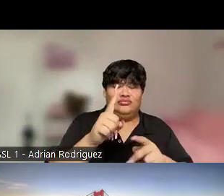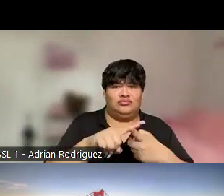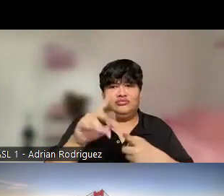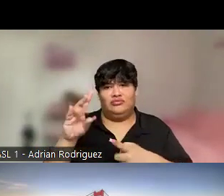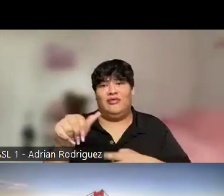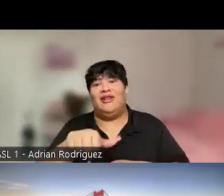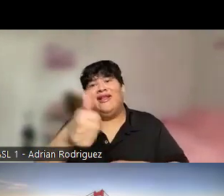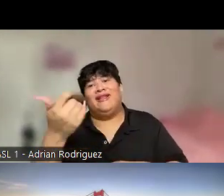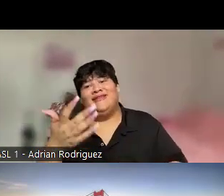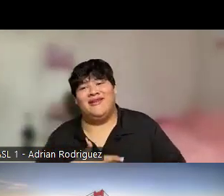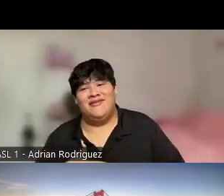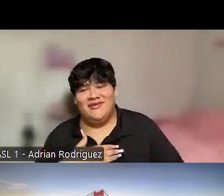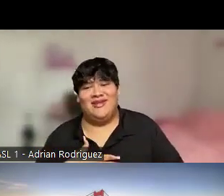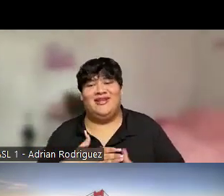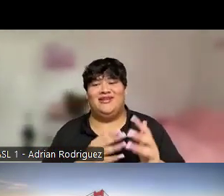please.